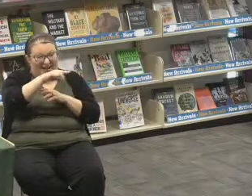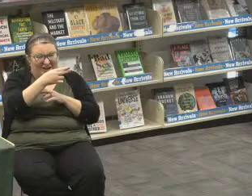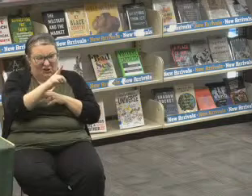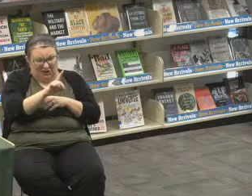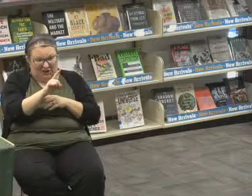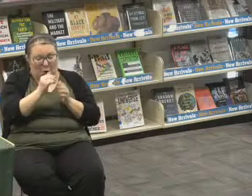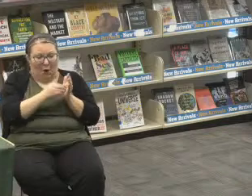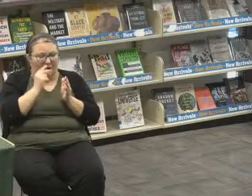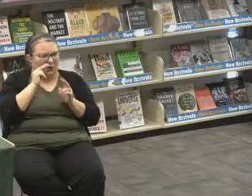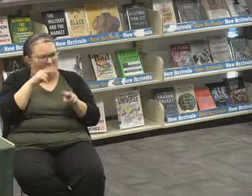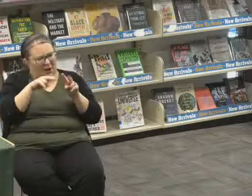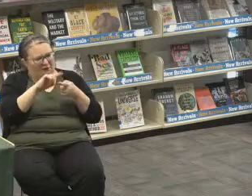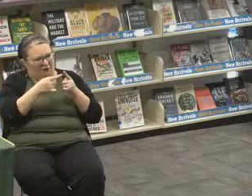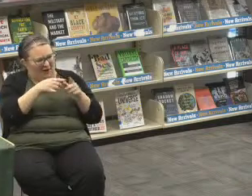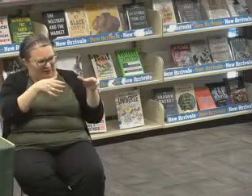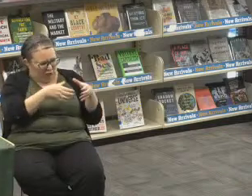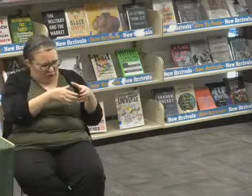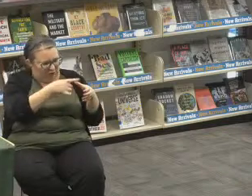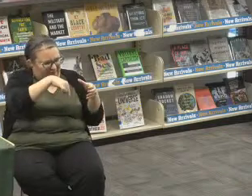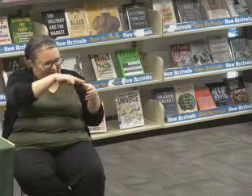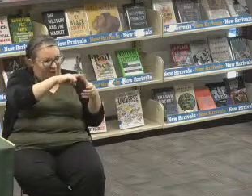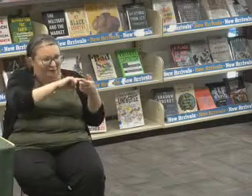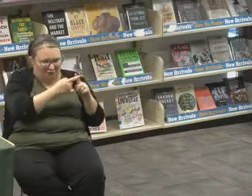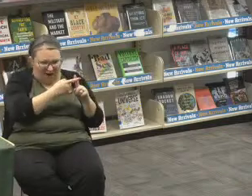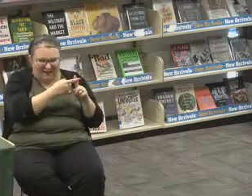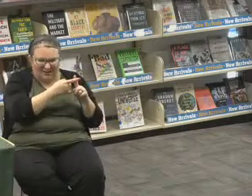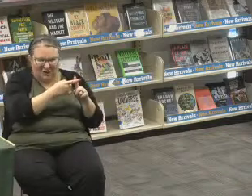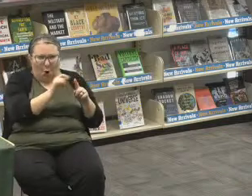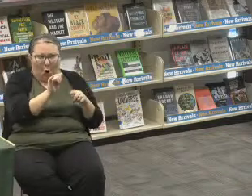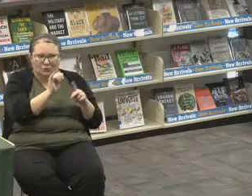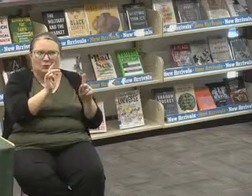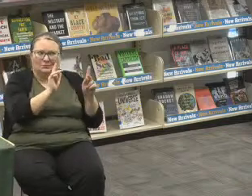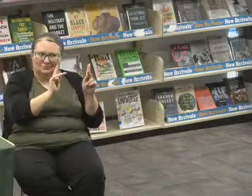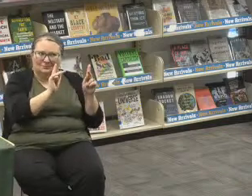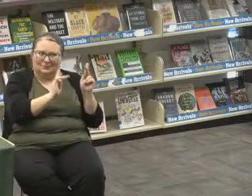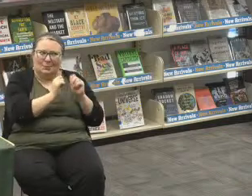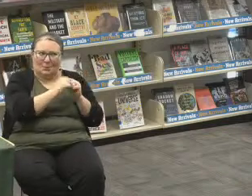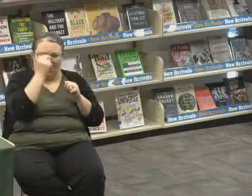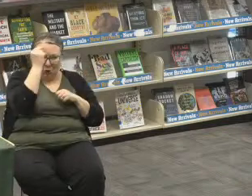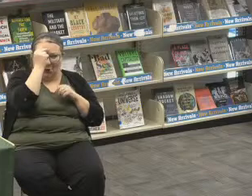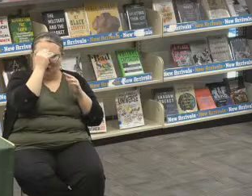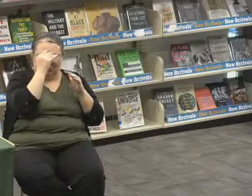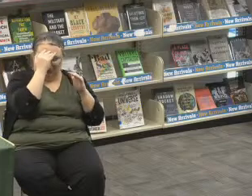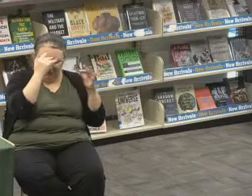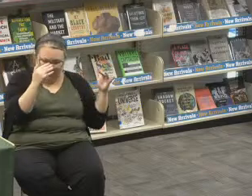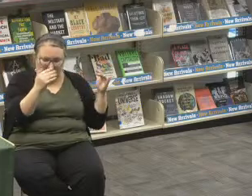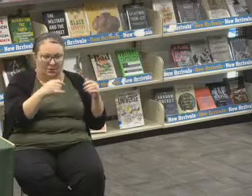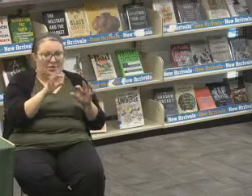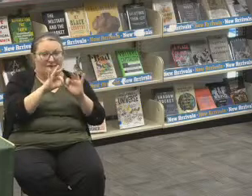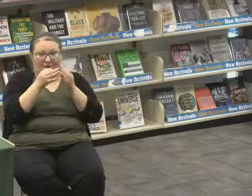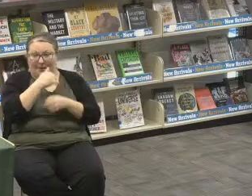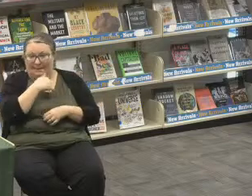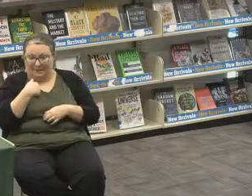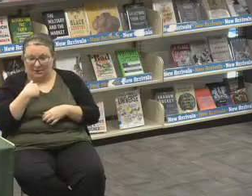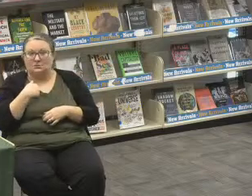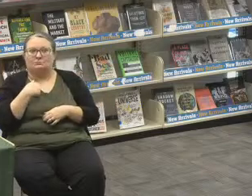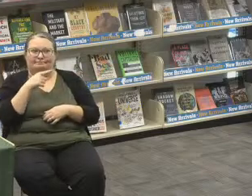if you take a look at their friend circles are also neurodiverse. When you take a look at their family members